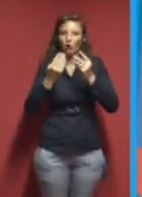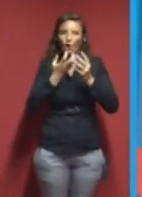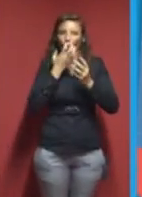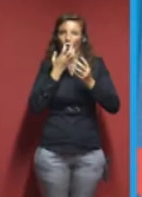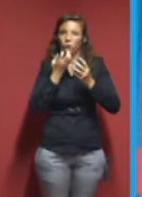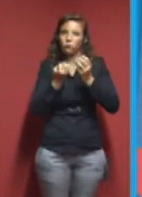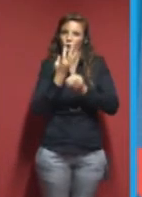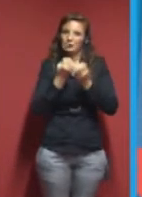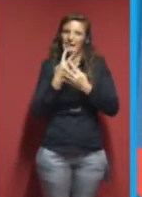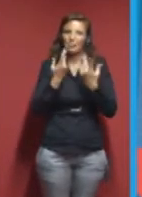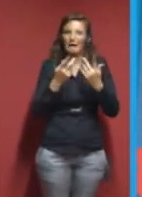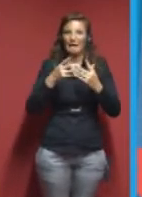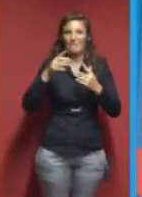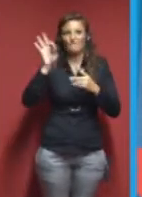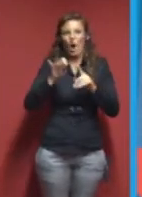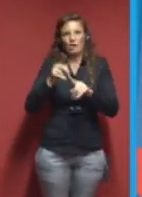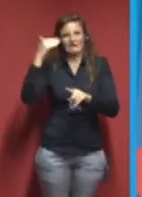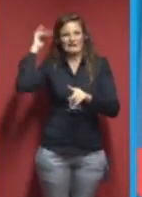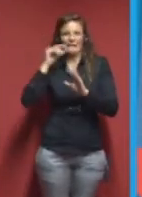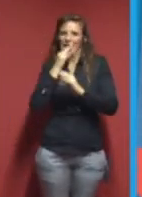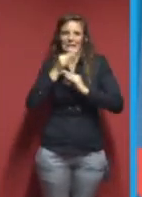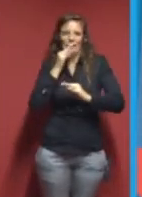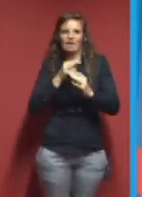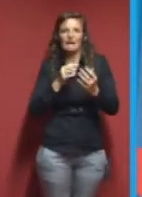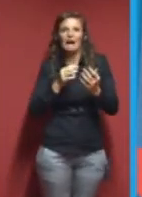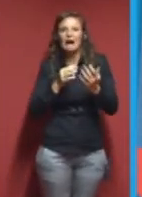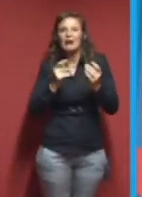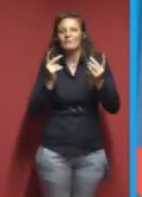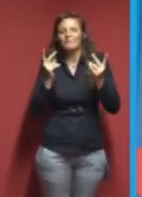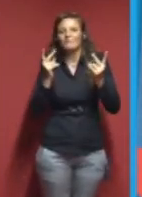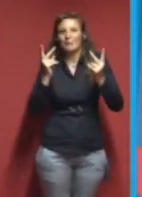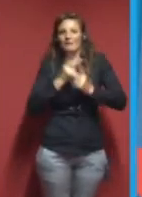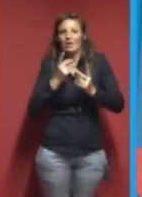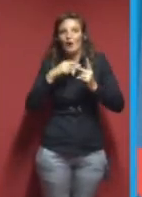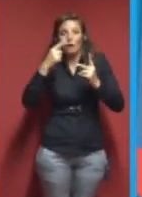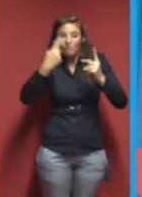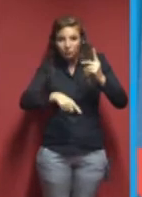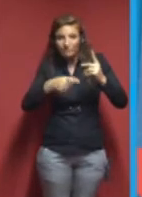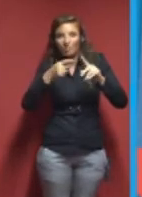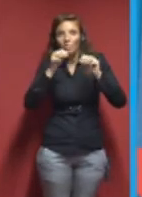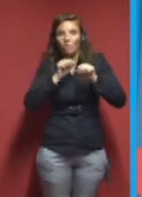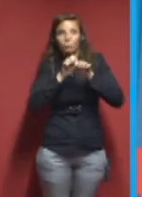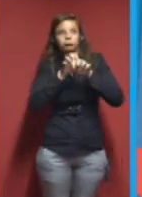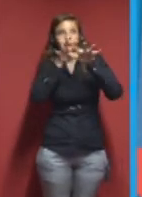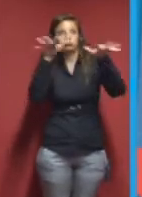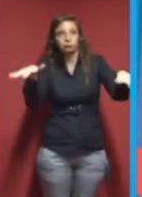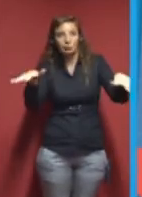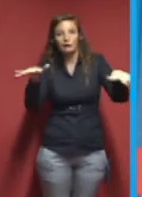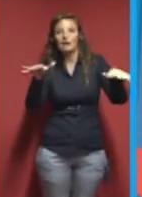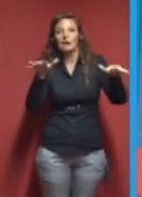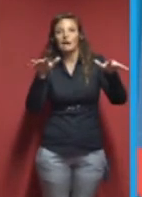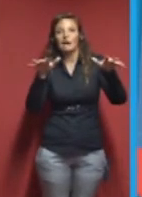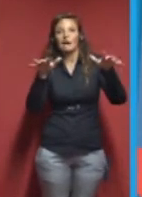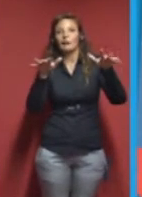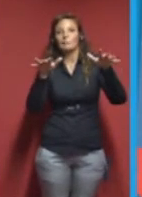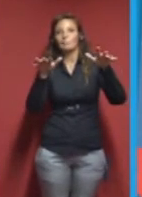Probably we won't be able to distribute it completely, but it will be much more sustainable than in the way it is right now. And this is a very interesting example, source map, because it's an open